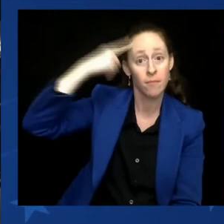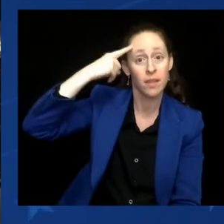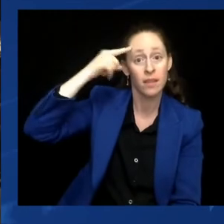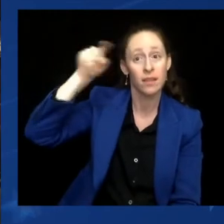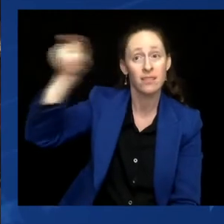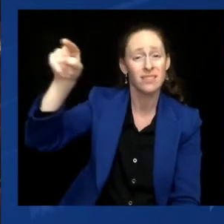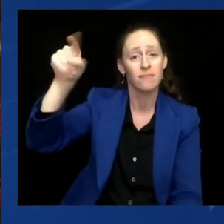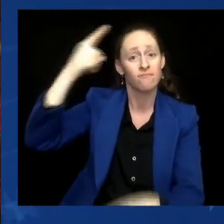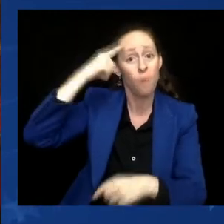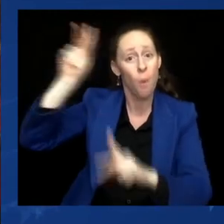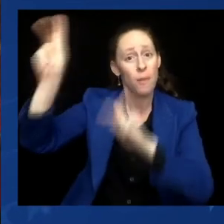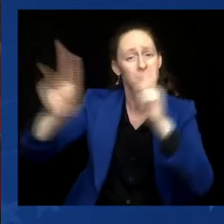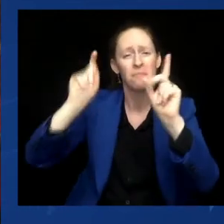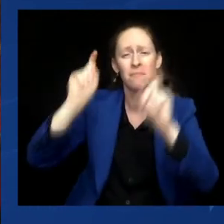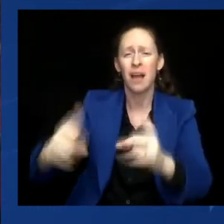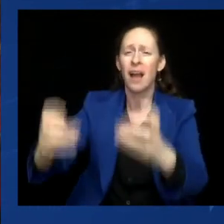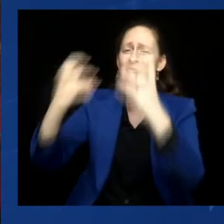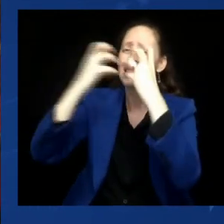Folks,